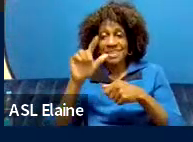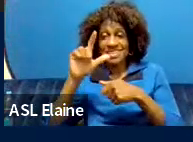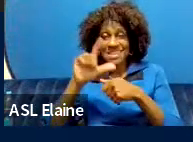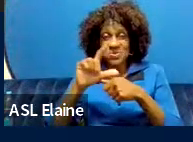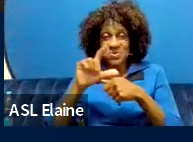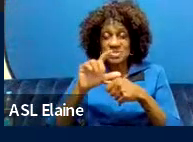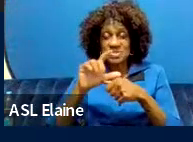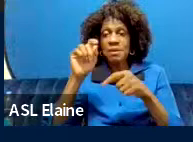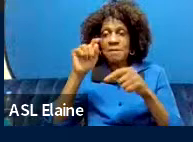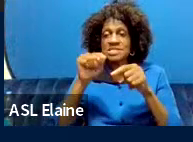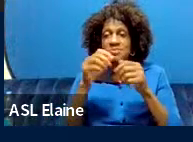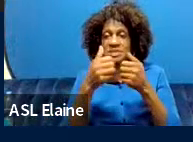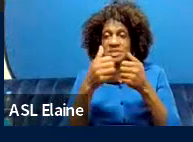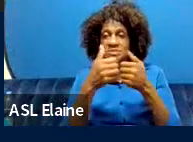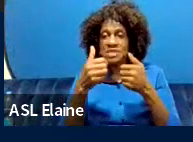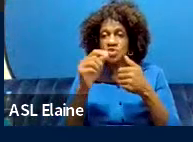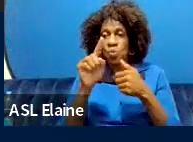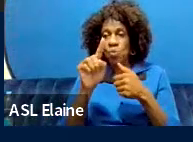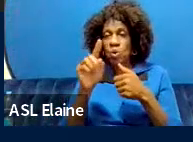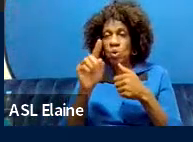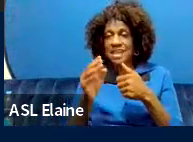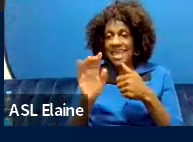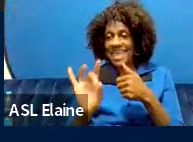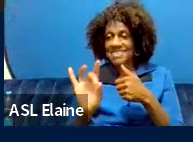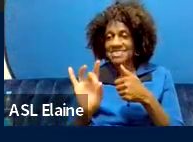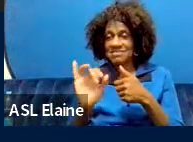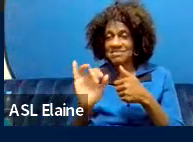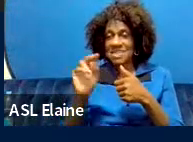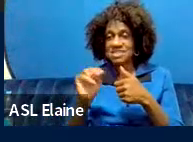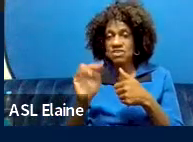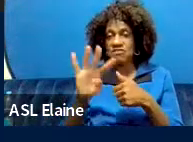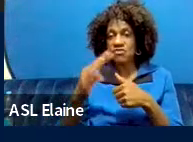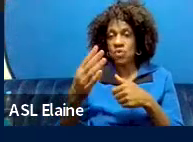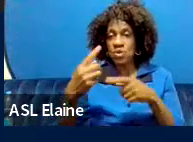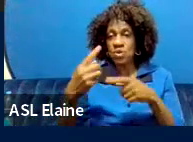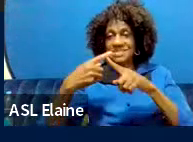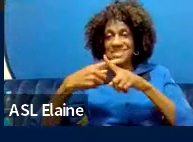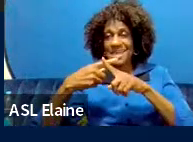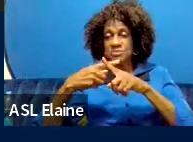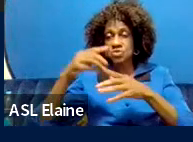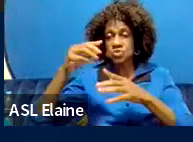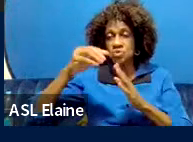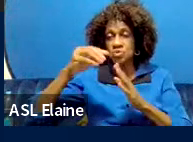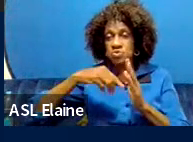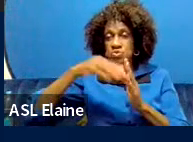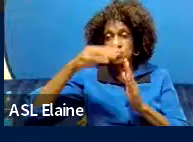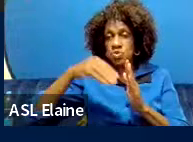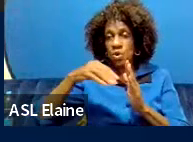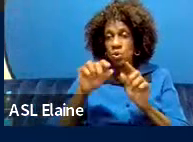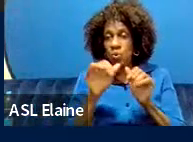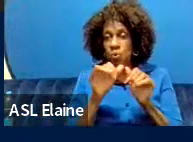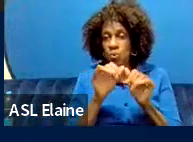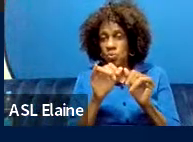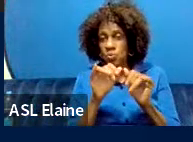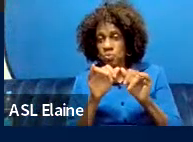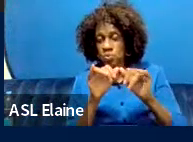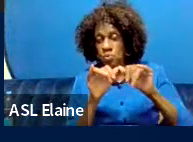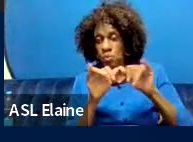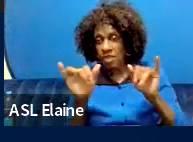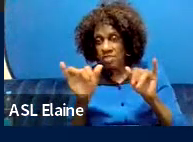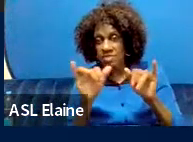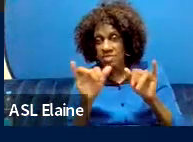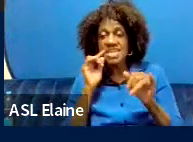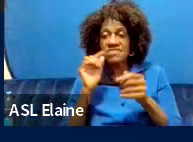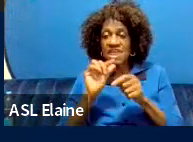characters must be spaced 1/8 of an inch through 4 times the stroke width. If the characters have a bevel